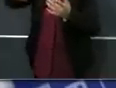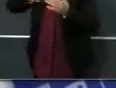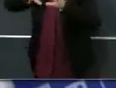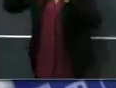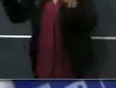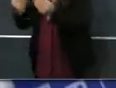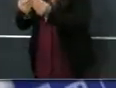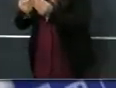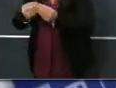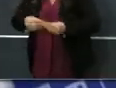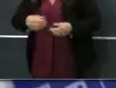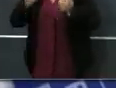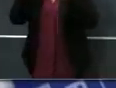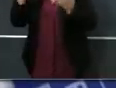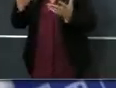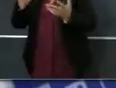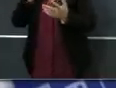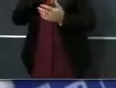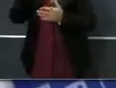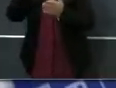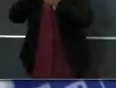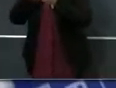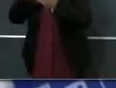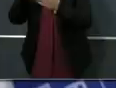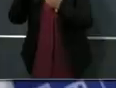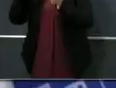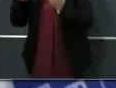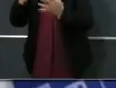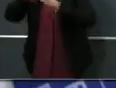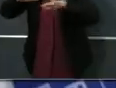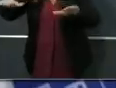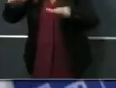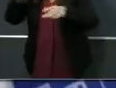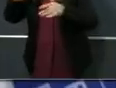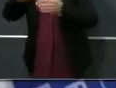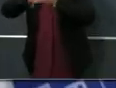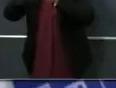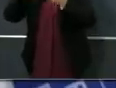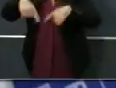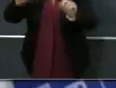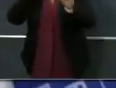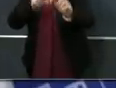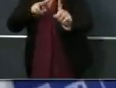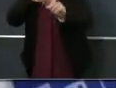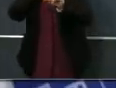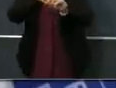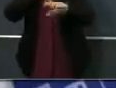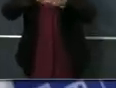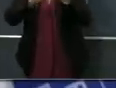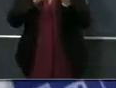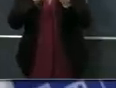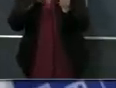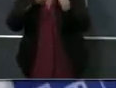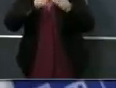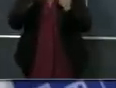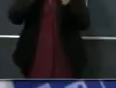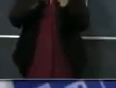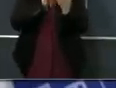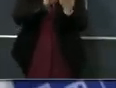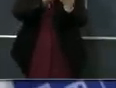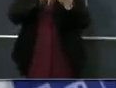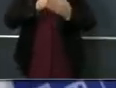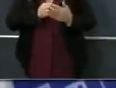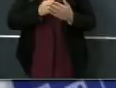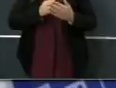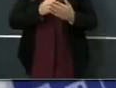of thousands of California students can continue to learn online and become the leaders we know they are meant to be and that California needs